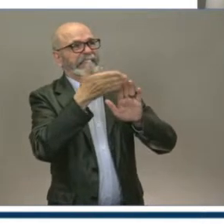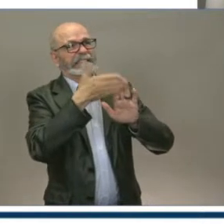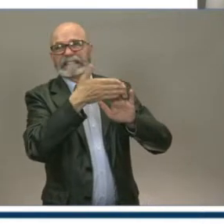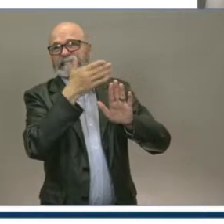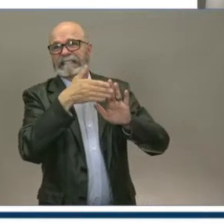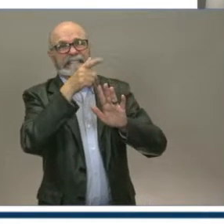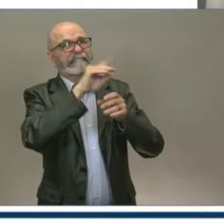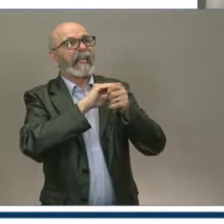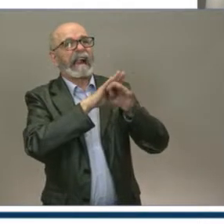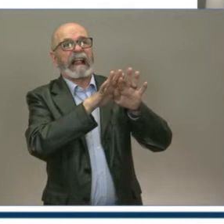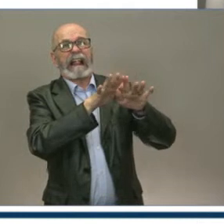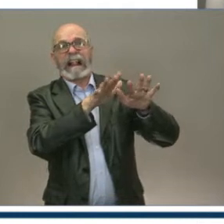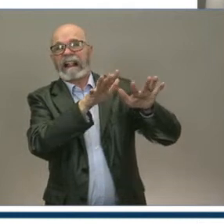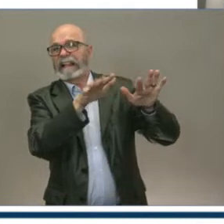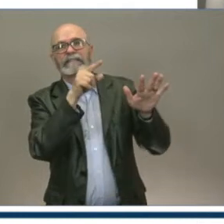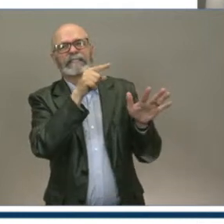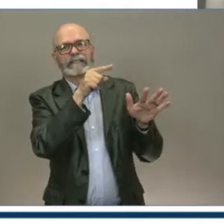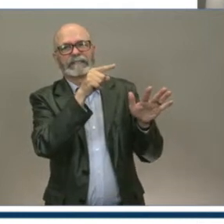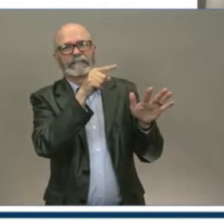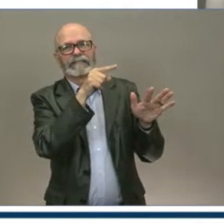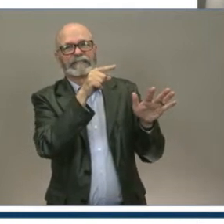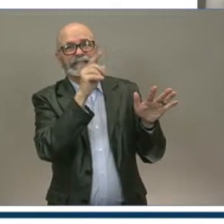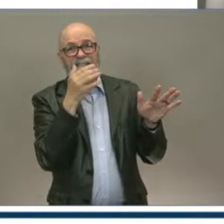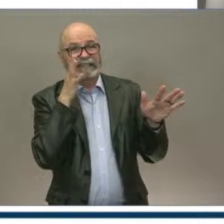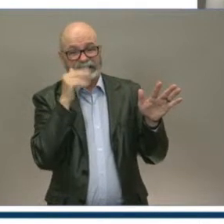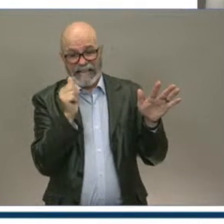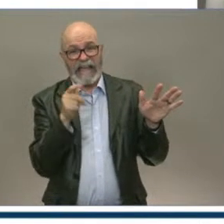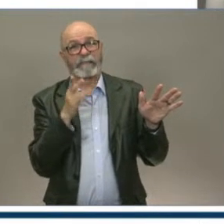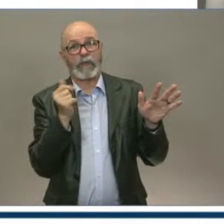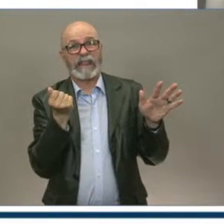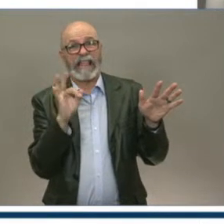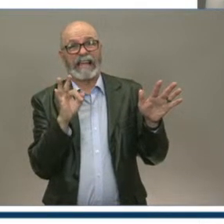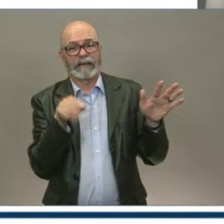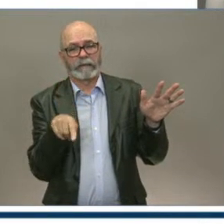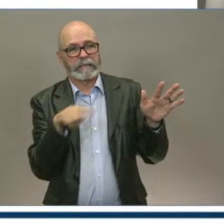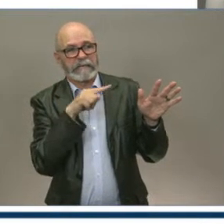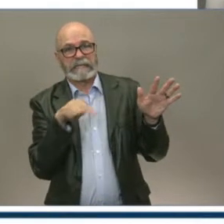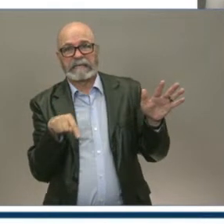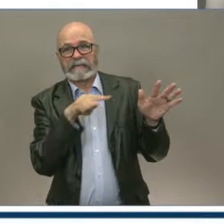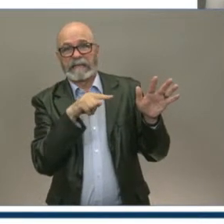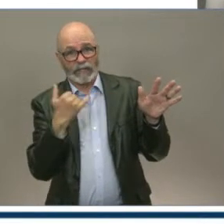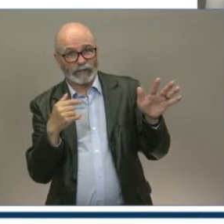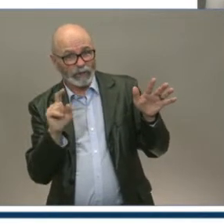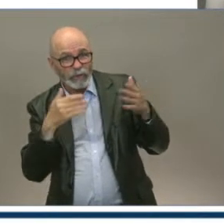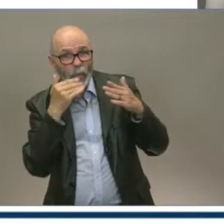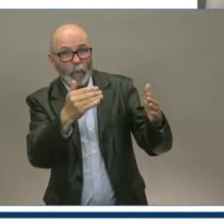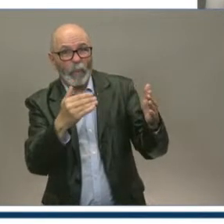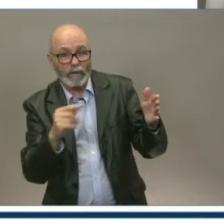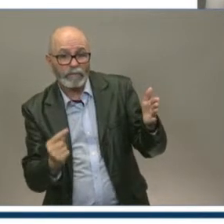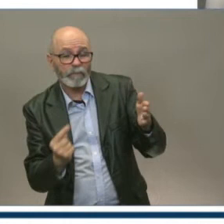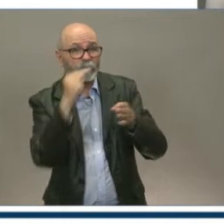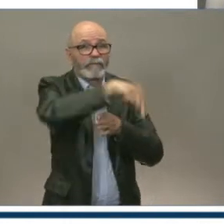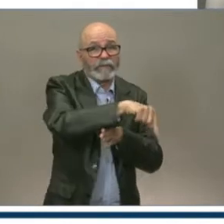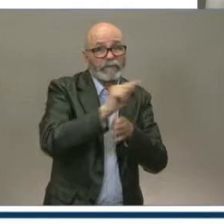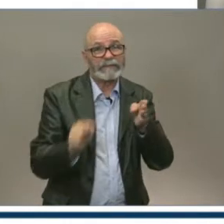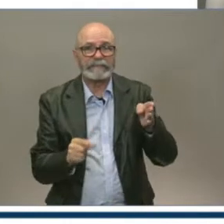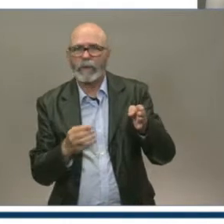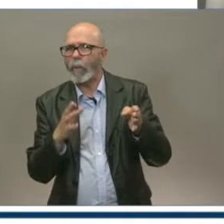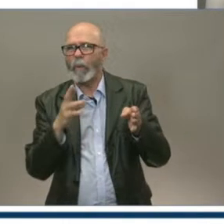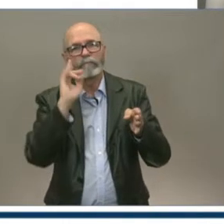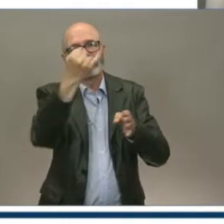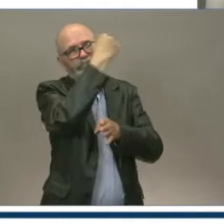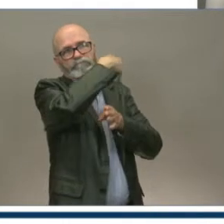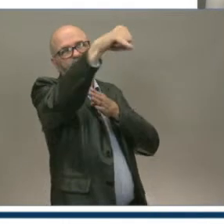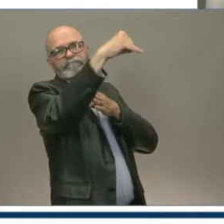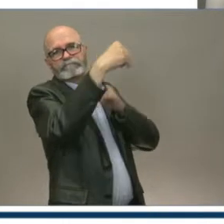Atlantic bubble but no travel to that region? Would there be a way of having New Brunswick be sort of addressed separately? What is the plan